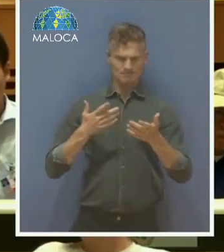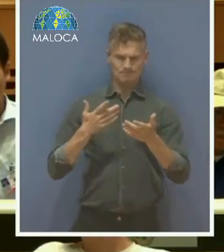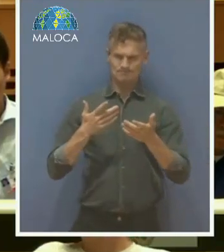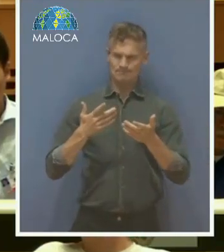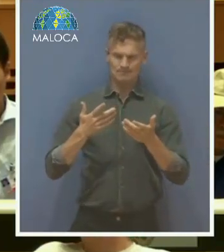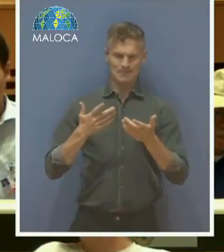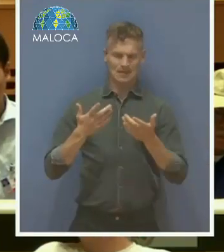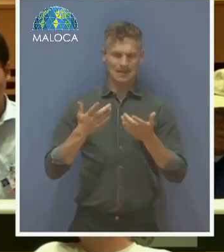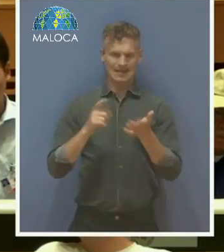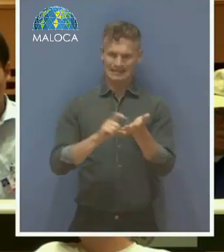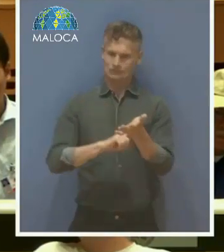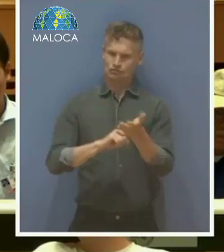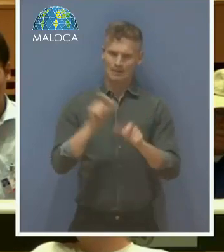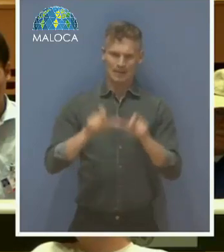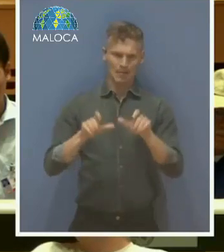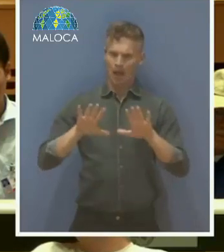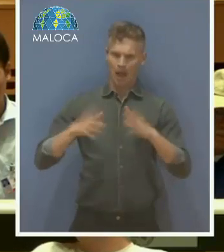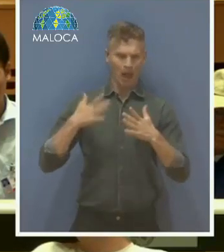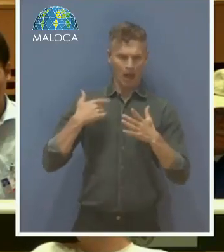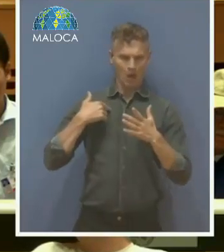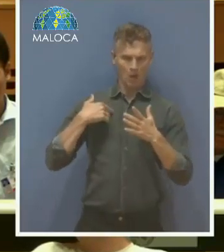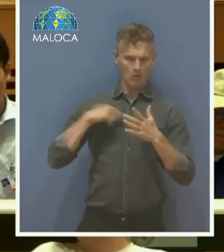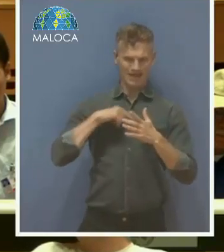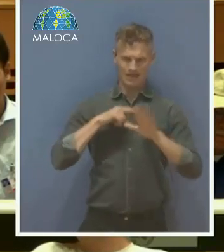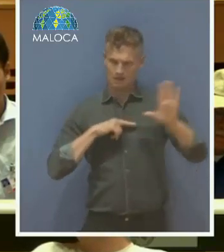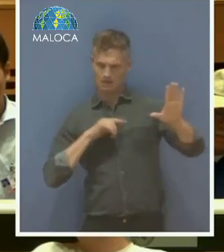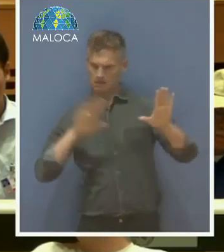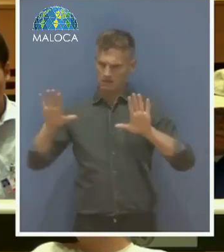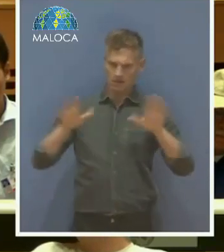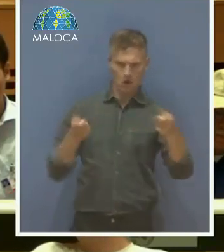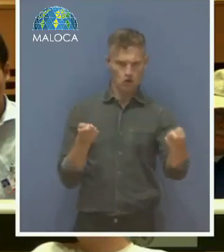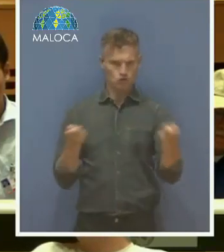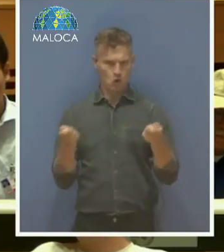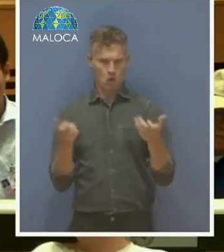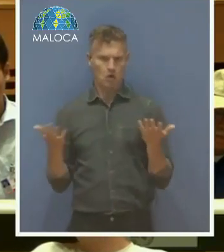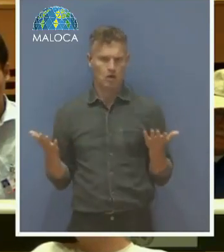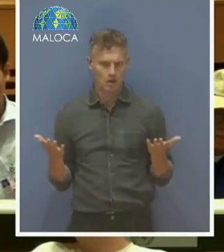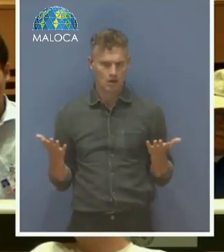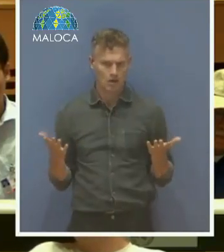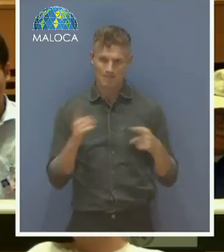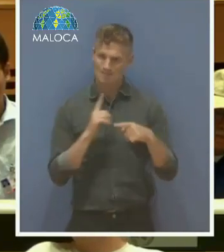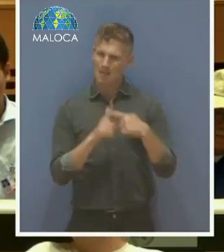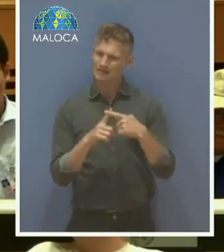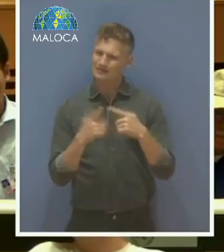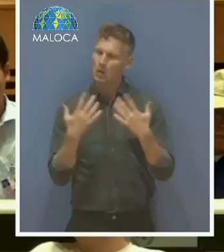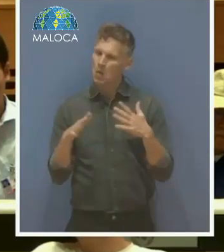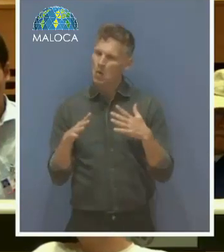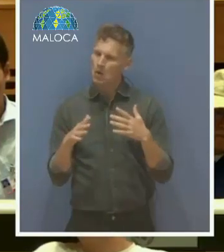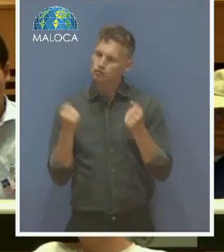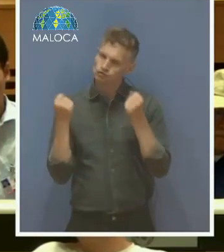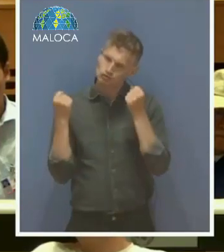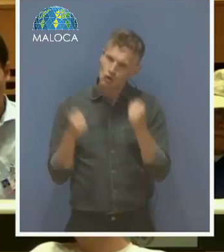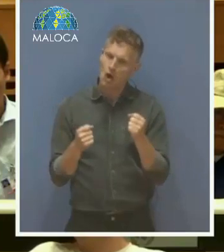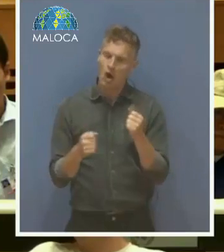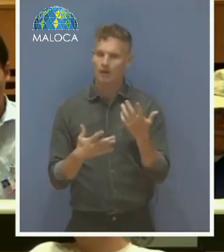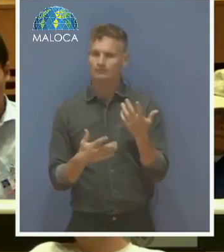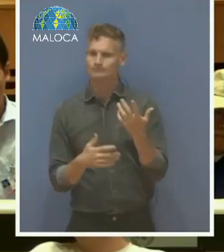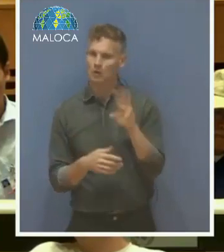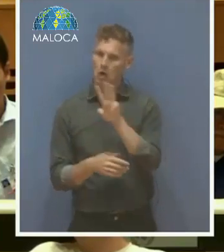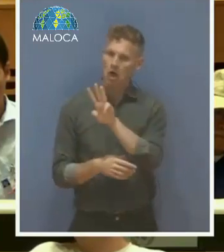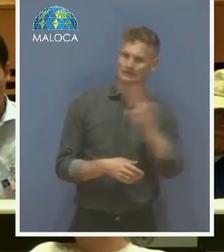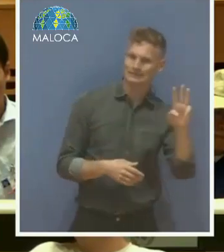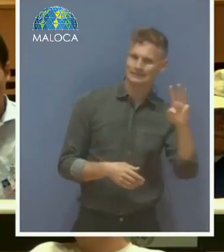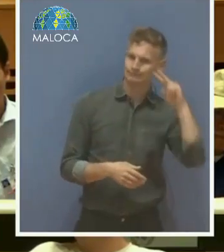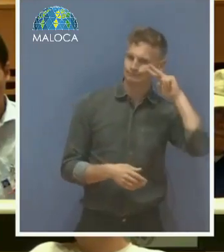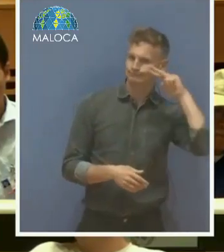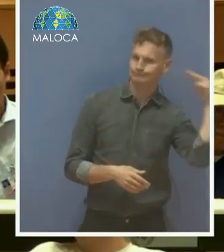there's a question of the protection understood in Western terms for 20, 30 or 50 years,